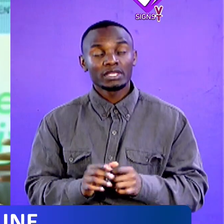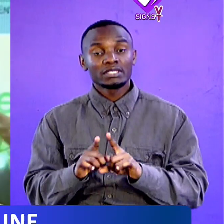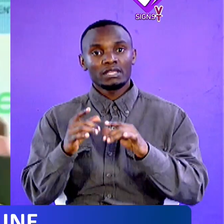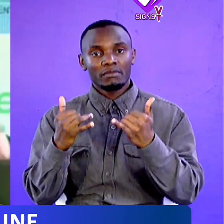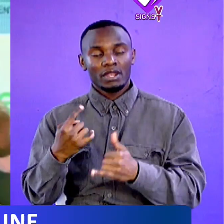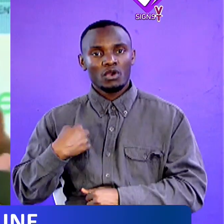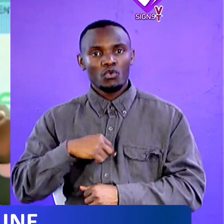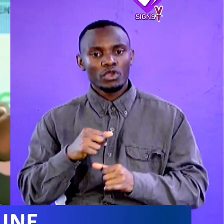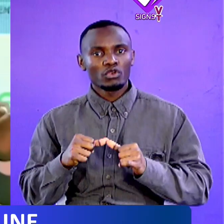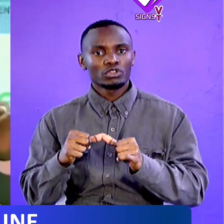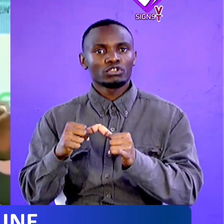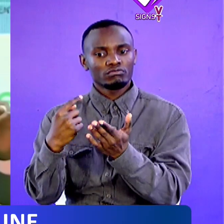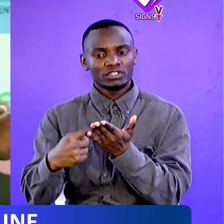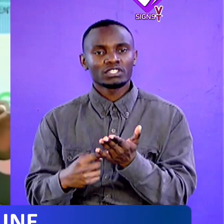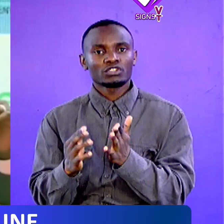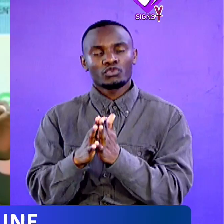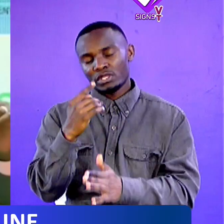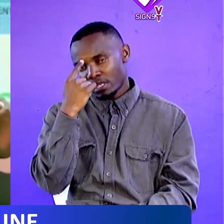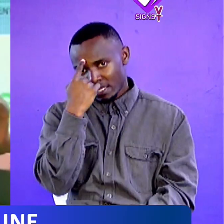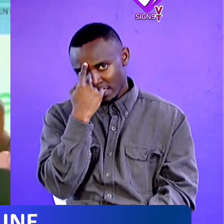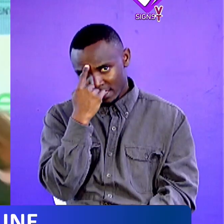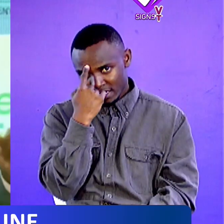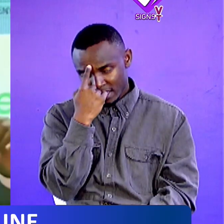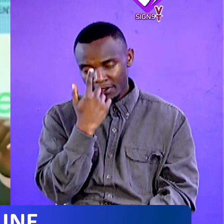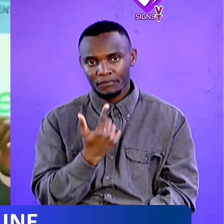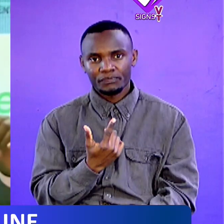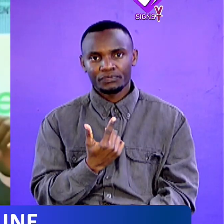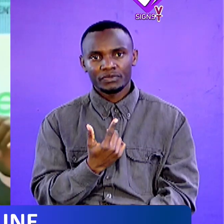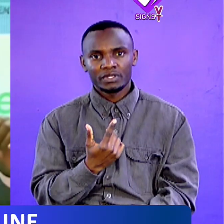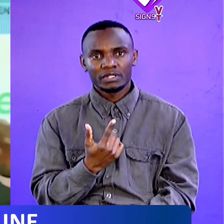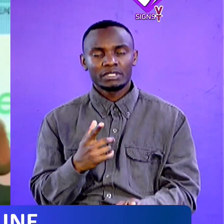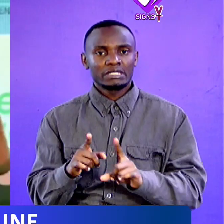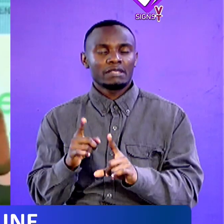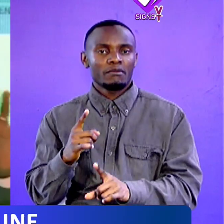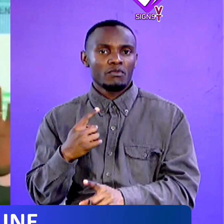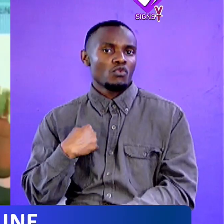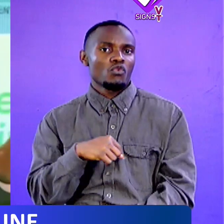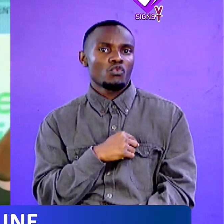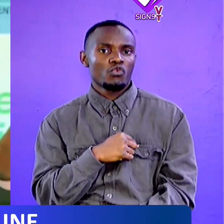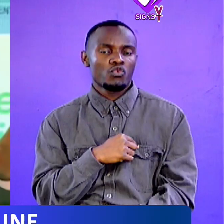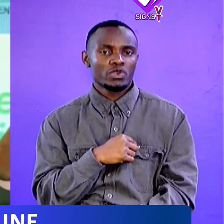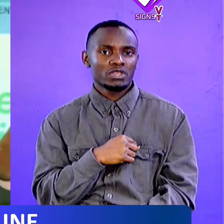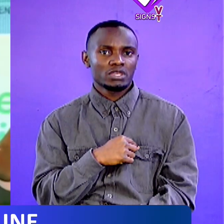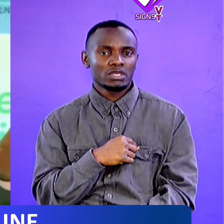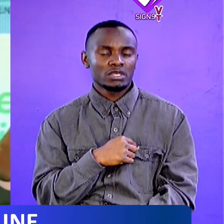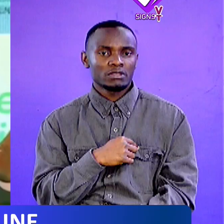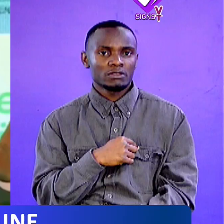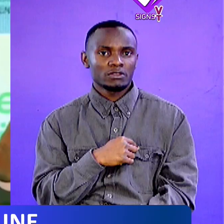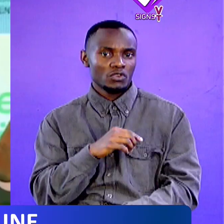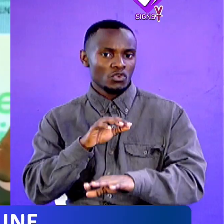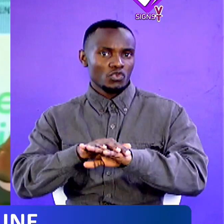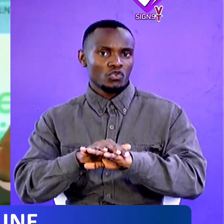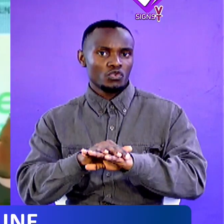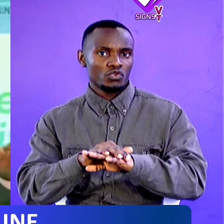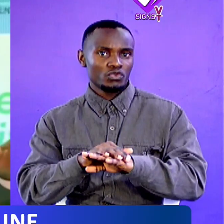We haven't quite had a breakthrough with India. We haven't quite, we are very good with where